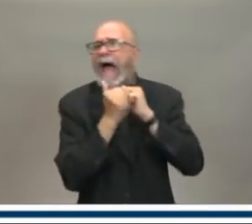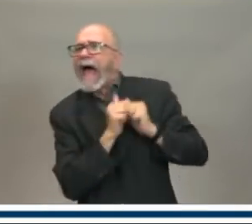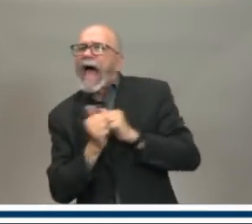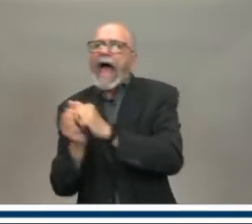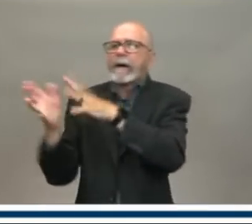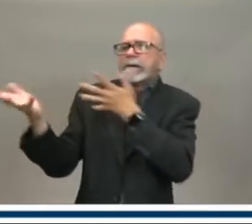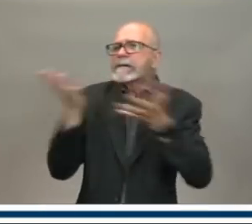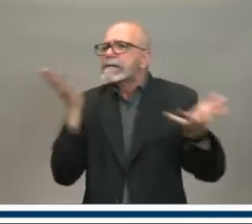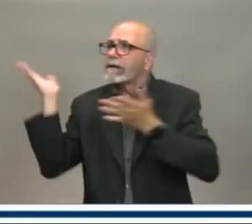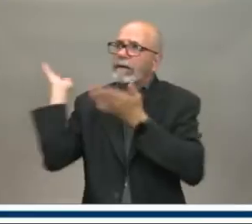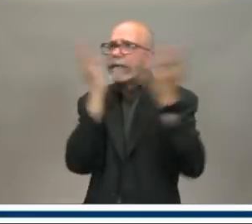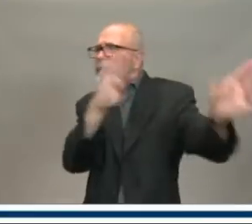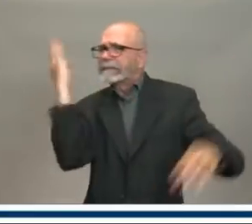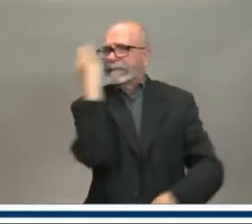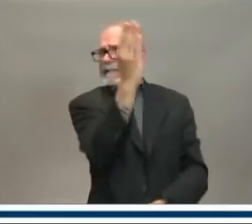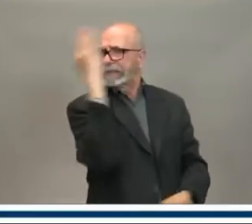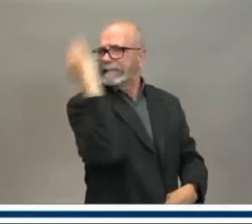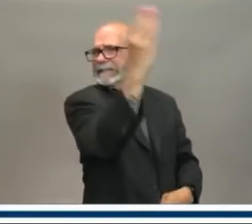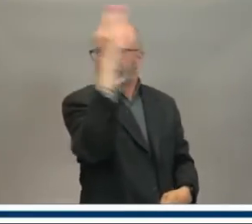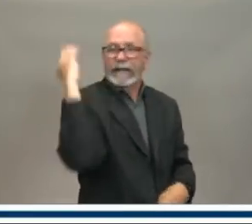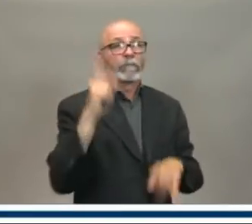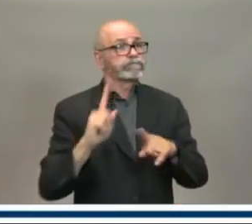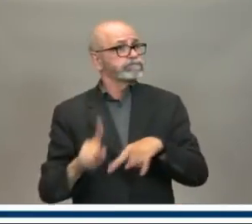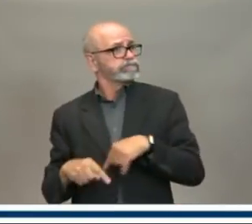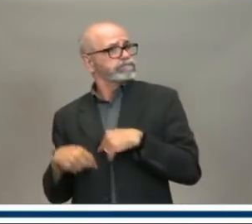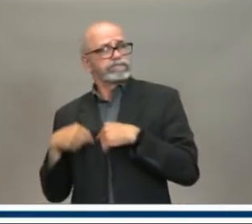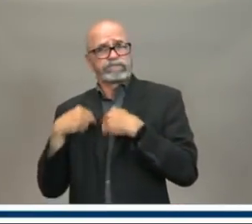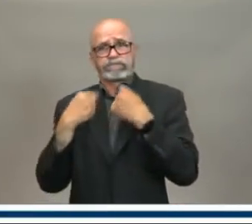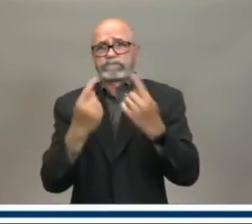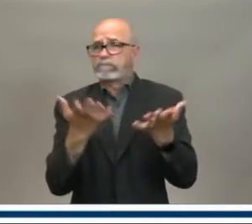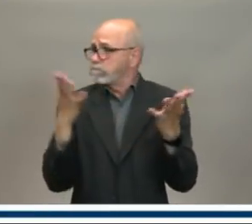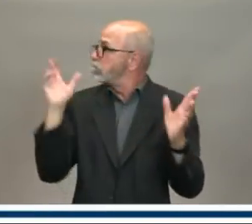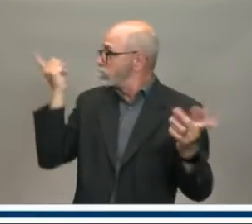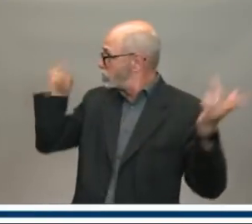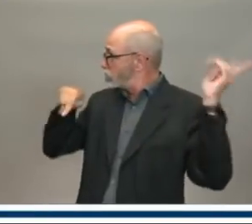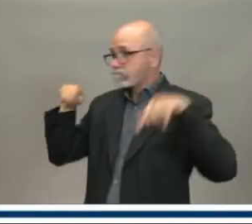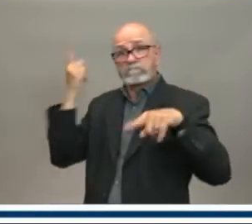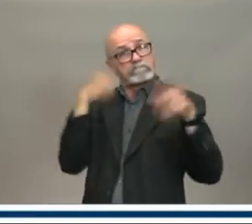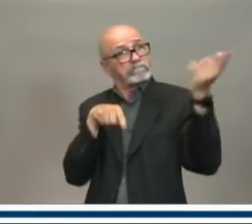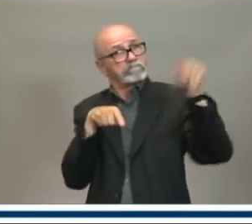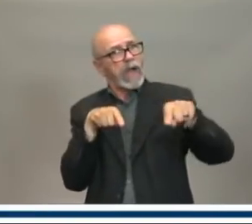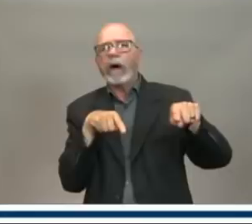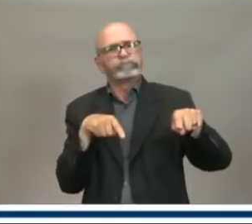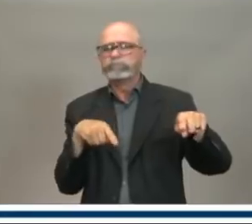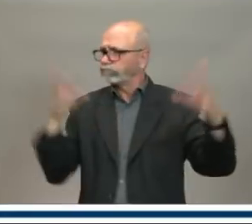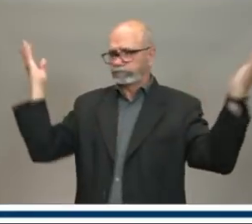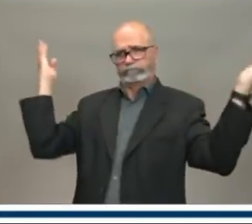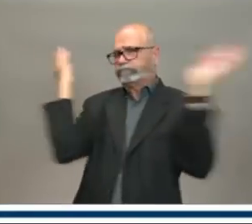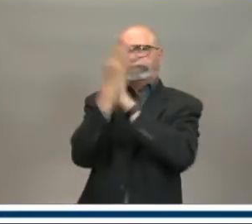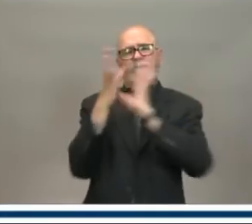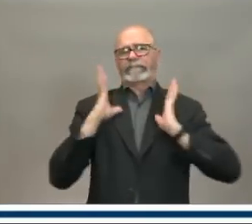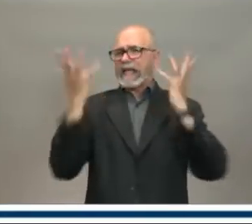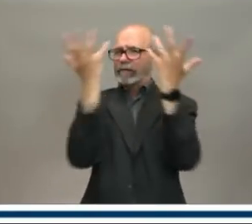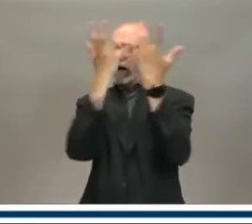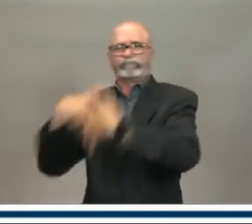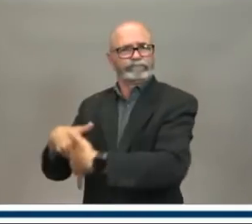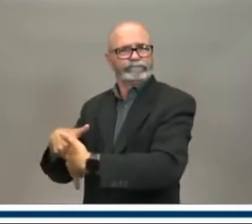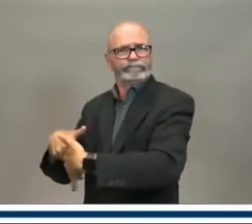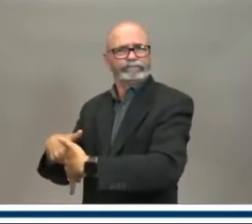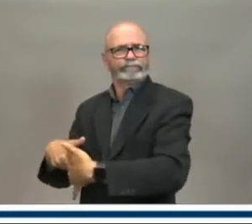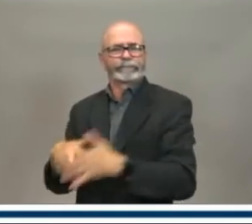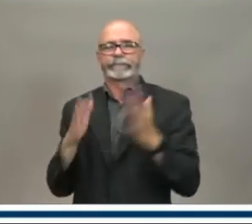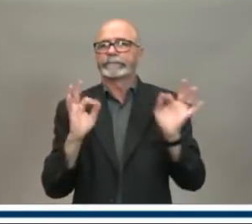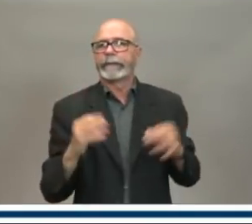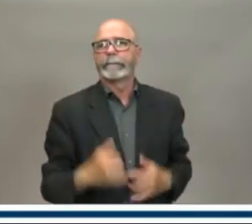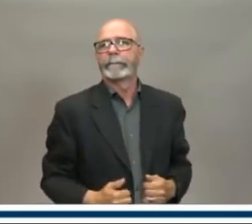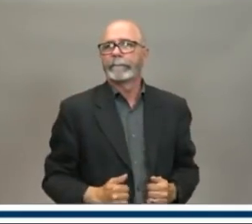public health lens to give them clear guidelines on what they can do. Alicia, do you have a follow-up? I do.